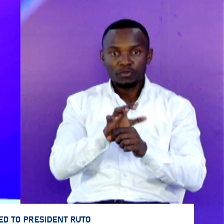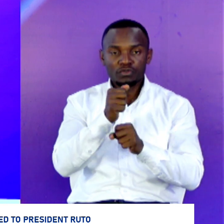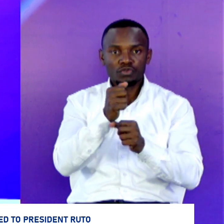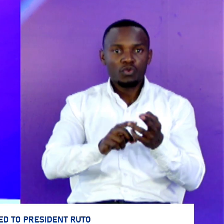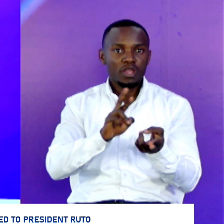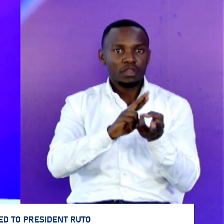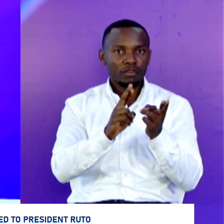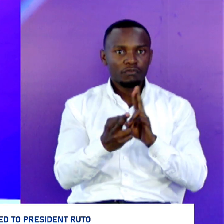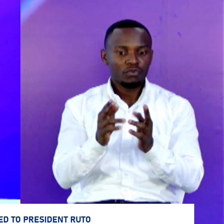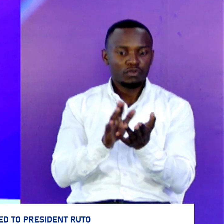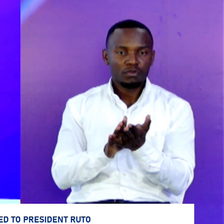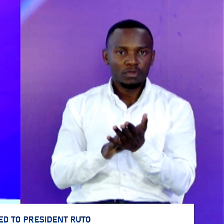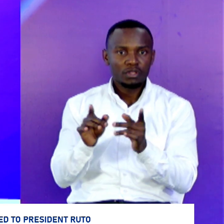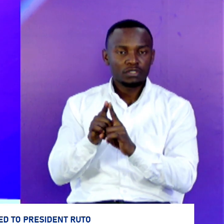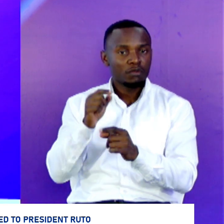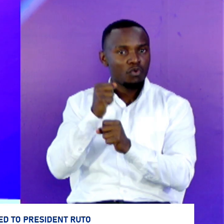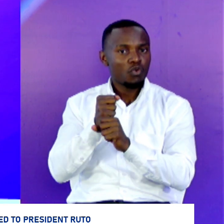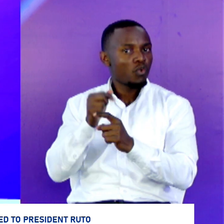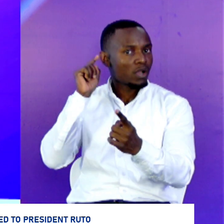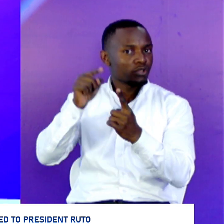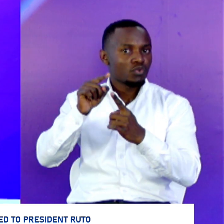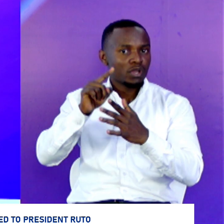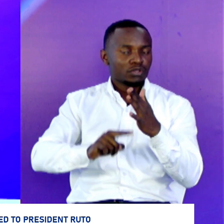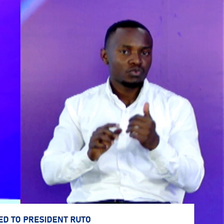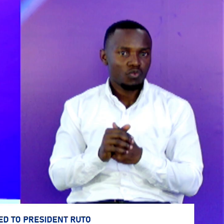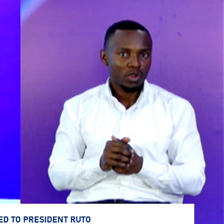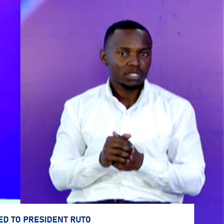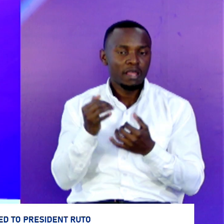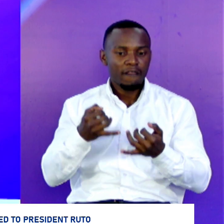work towards their swift implementation.